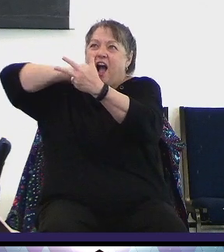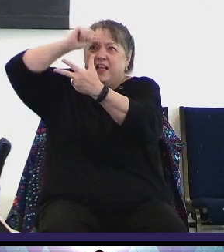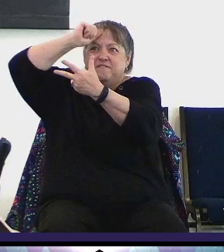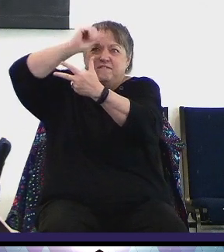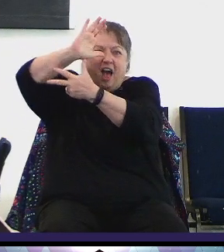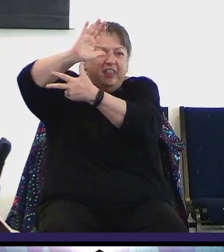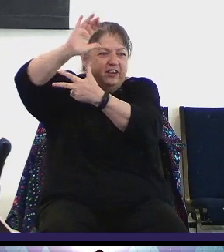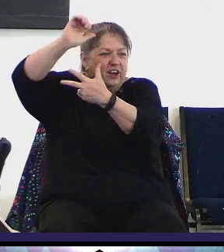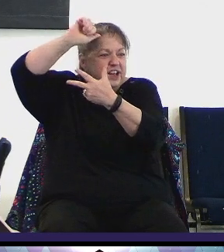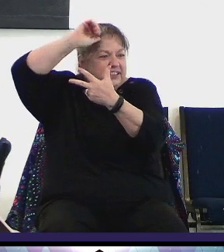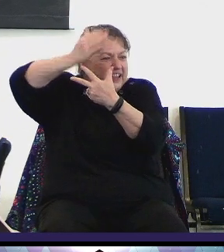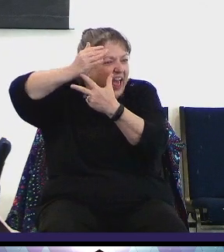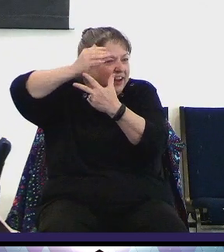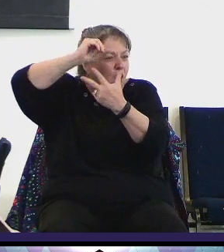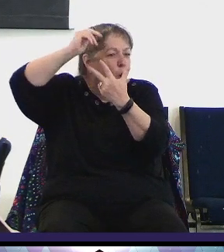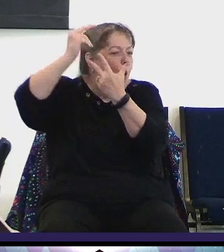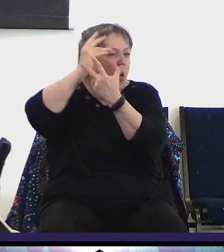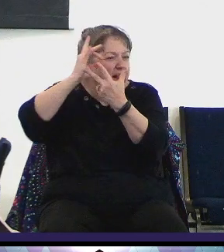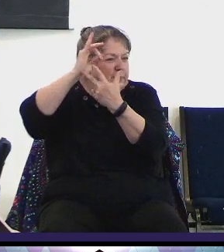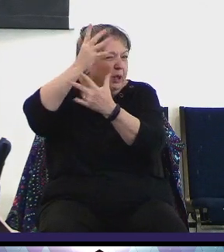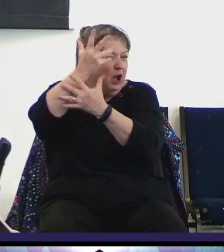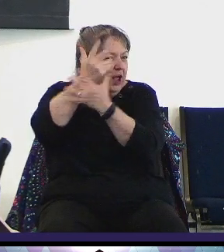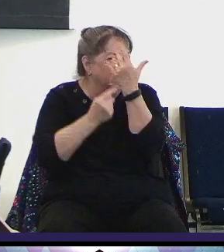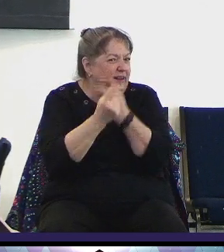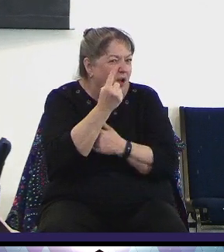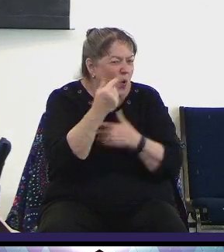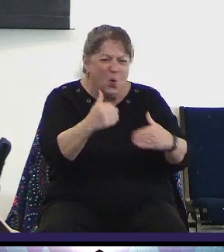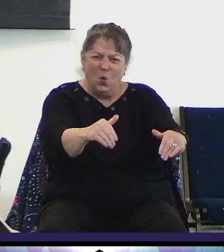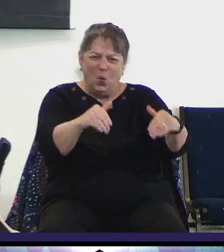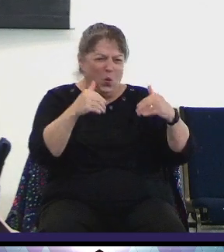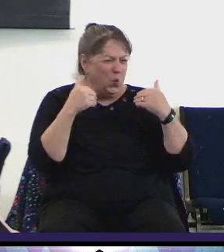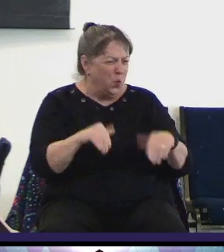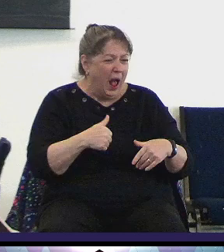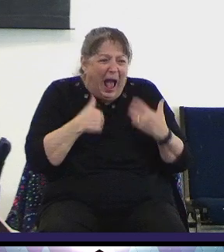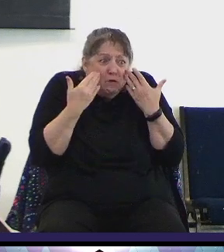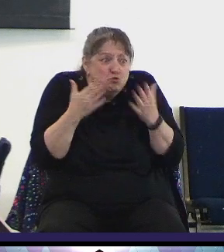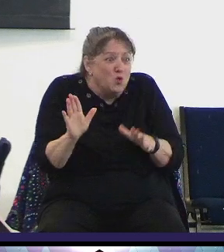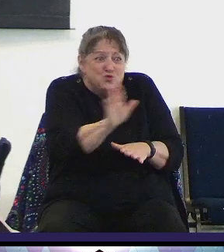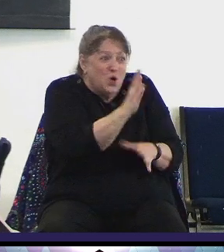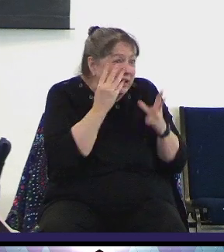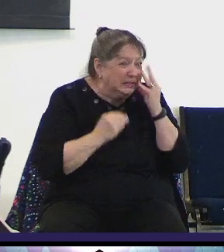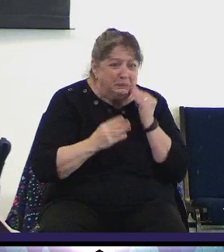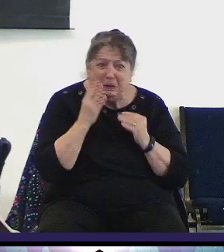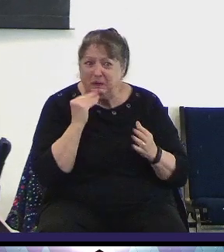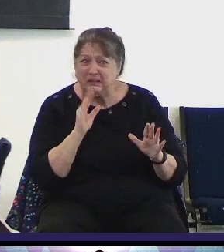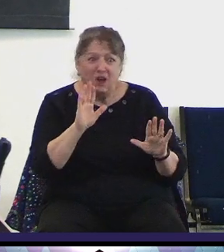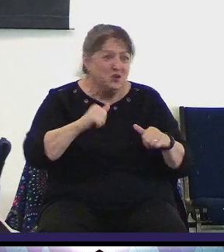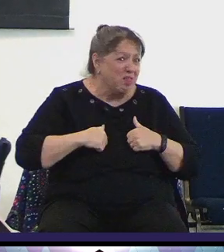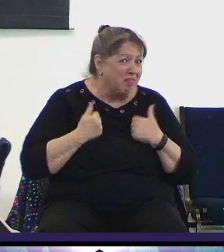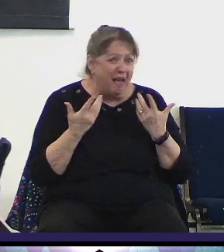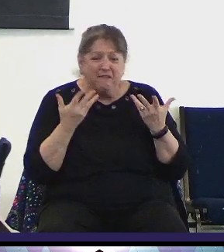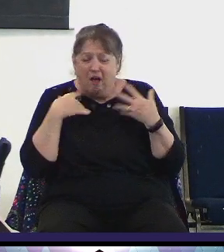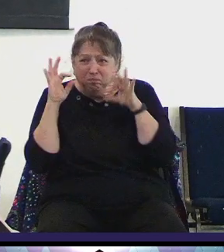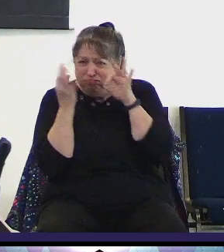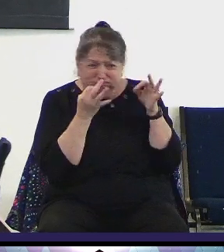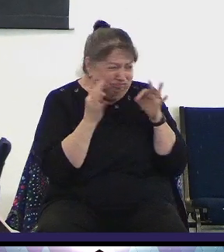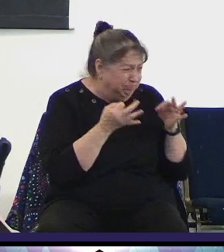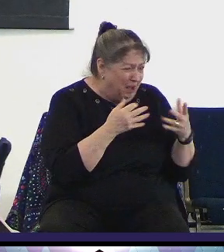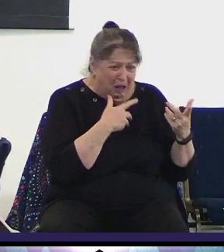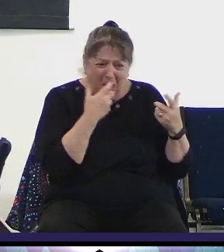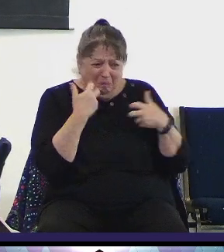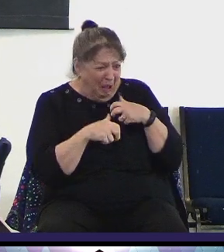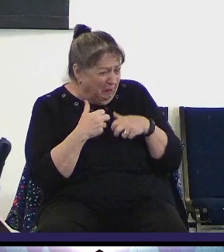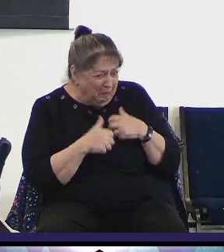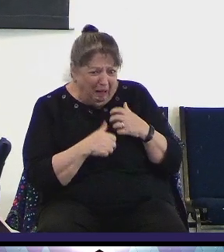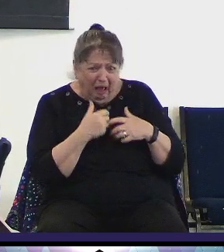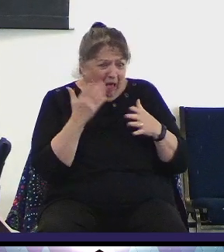Spirit. And so I don't know what you guys are going through right now, what's on your mind, what's distracting you, what's discouraging